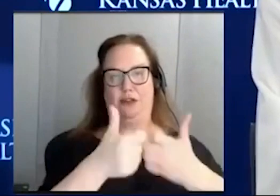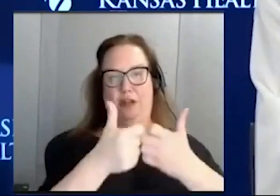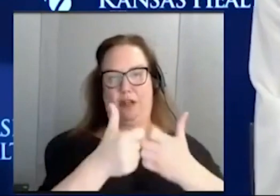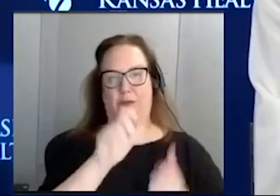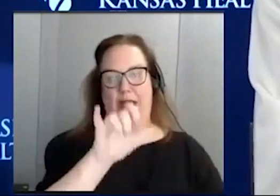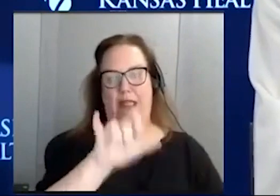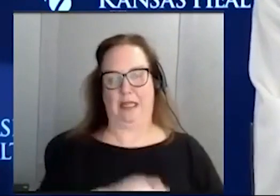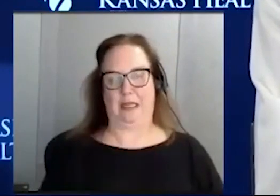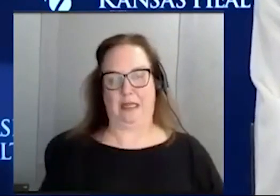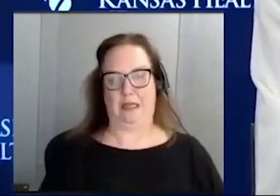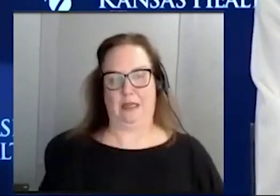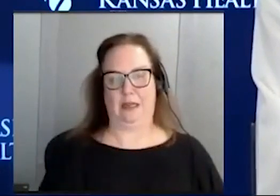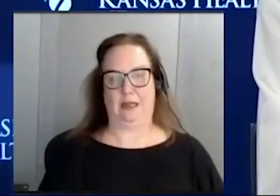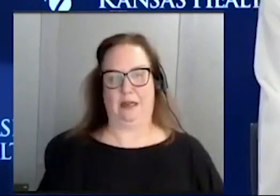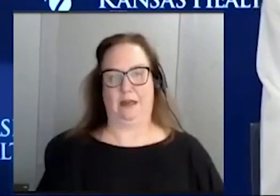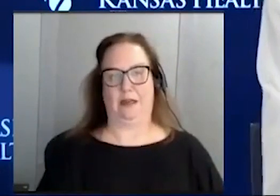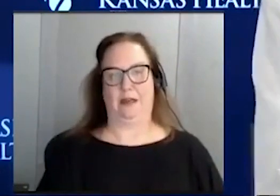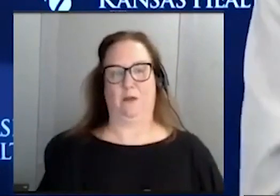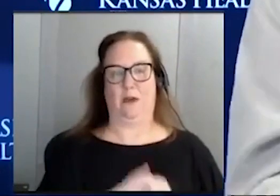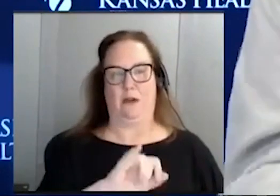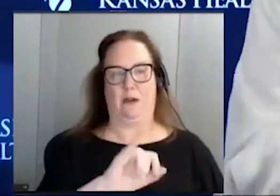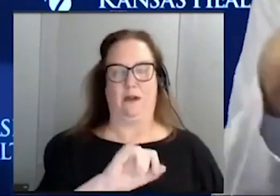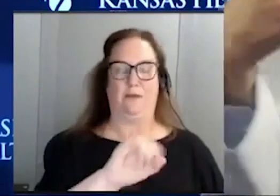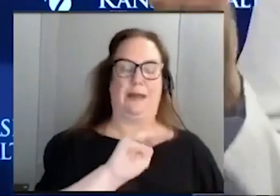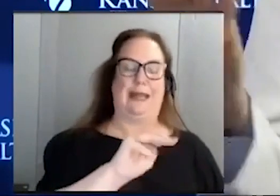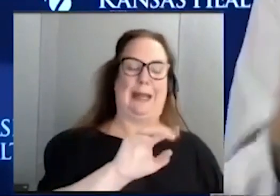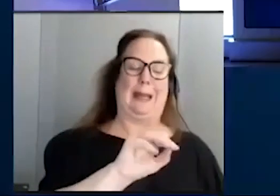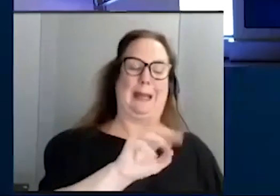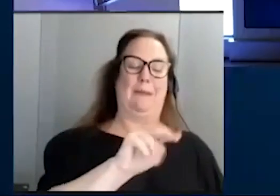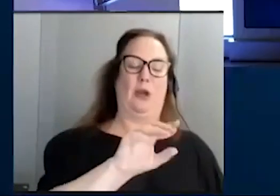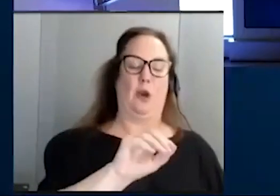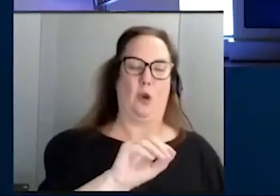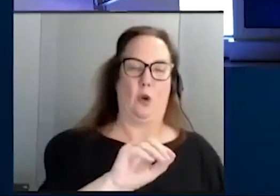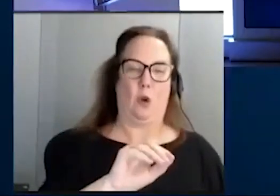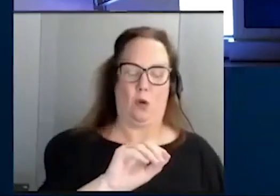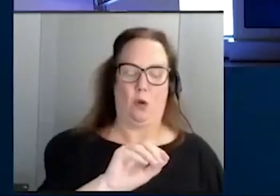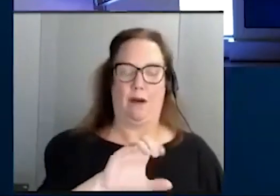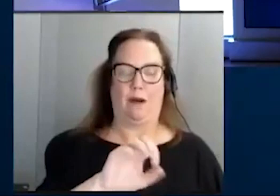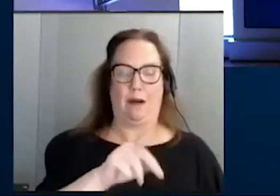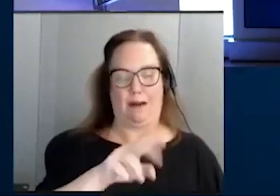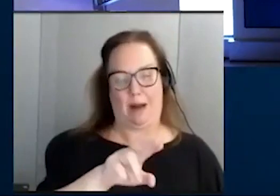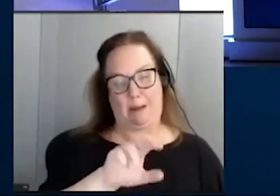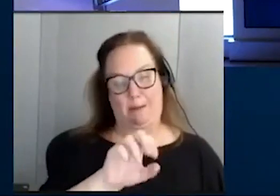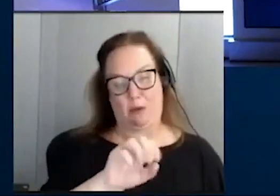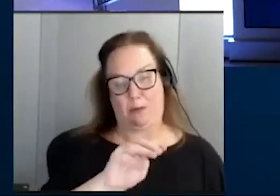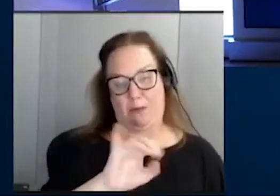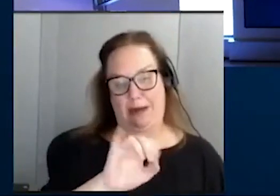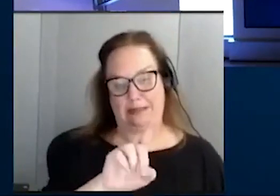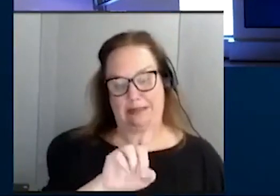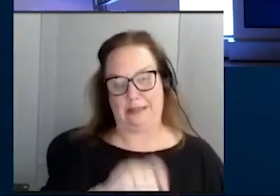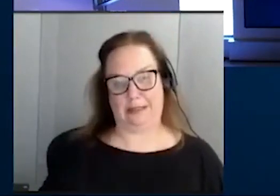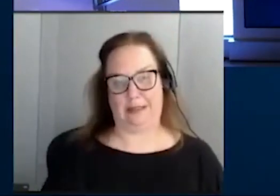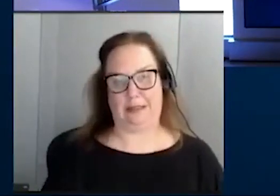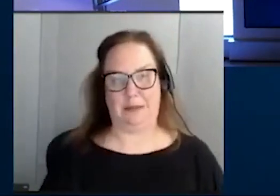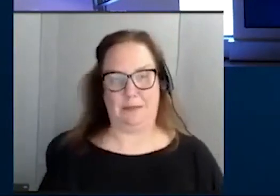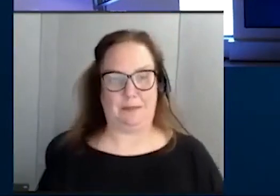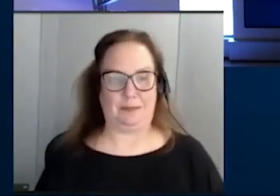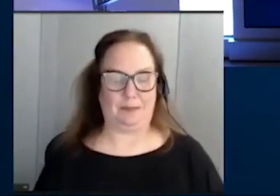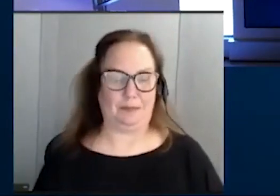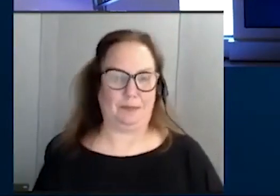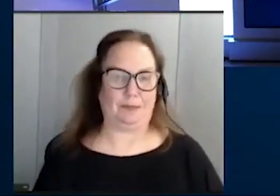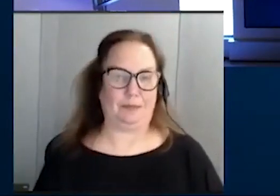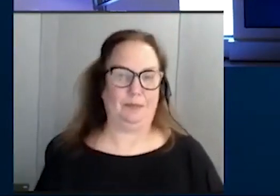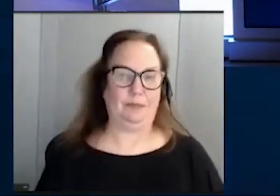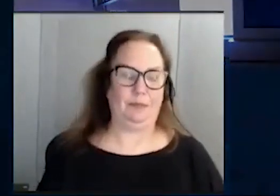we would call him immunocompromised, yes, but it's also just a challenge to life, I think. I've got a couple of questions coming in for our guests from